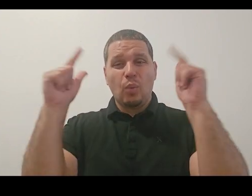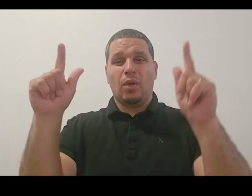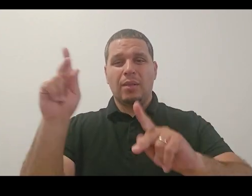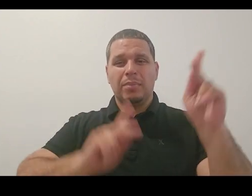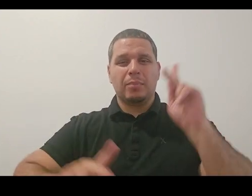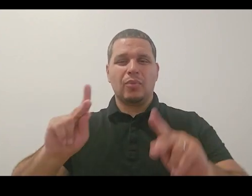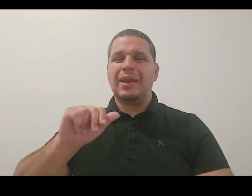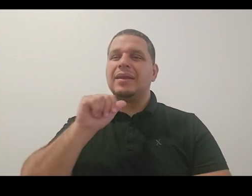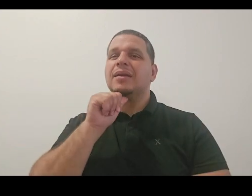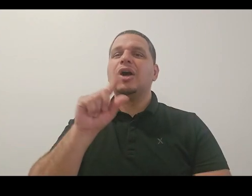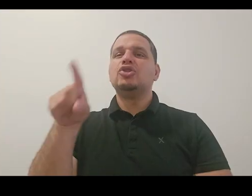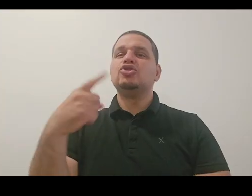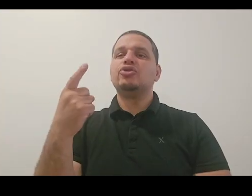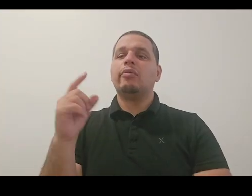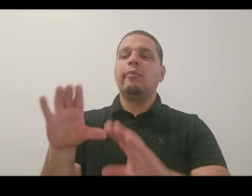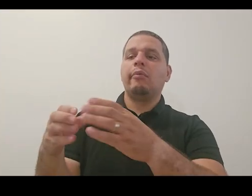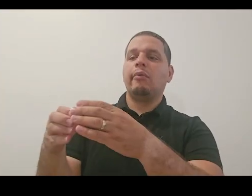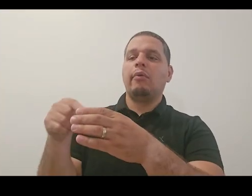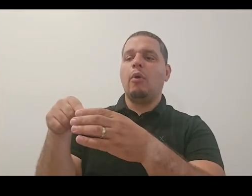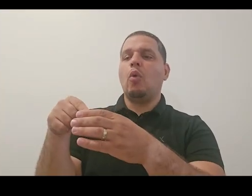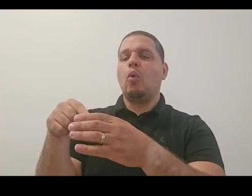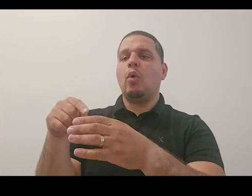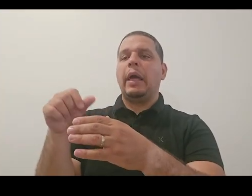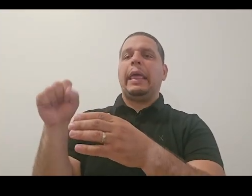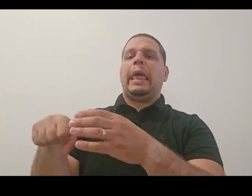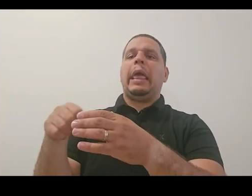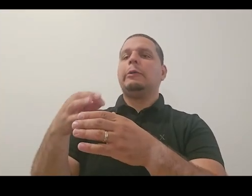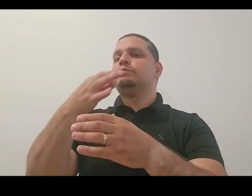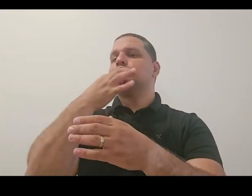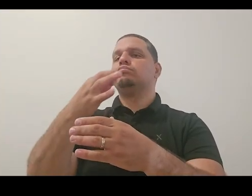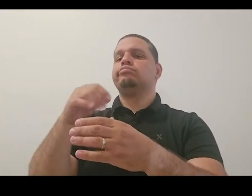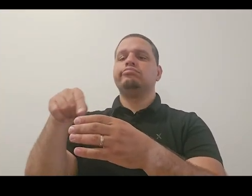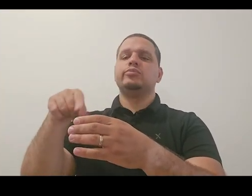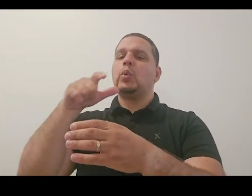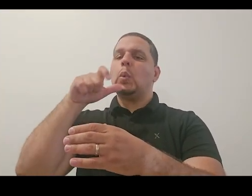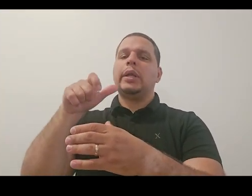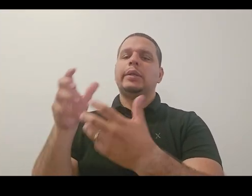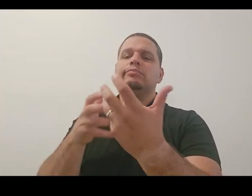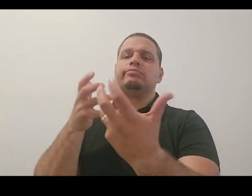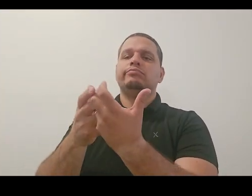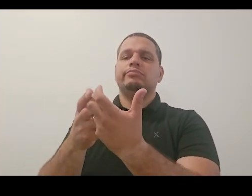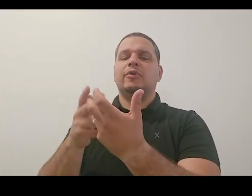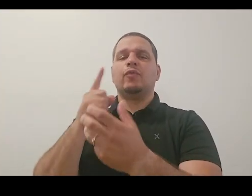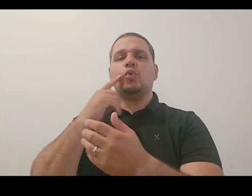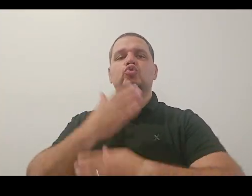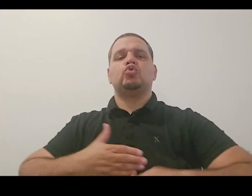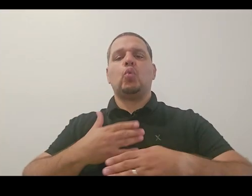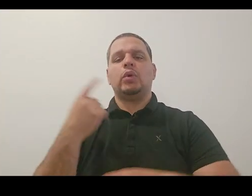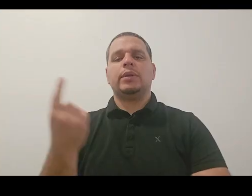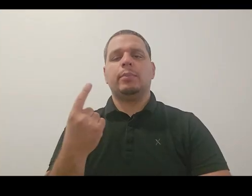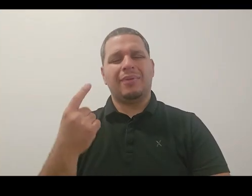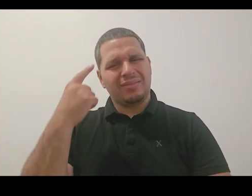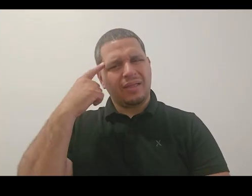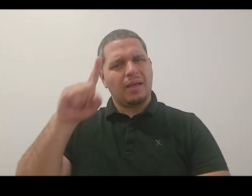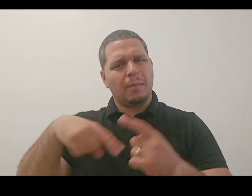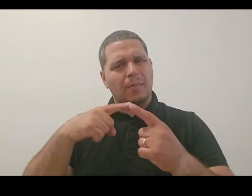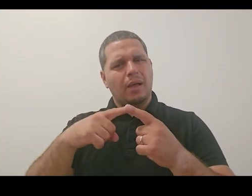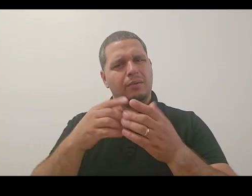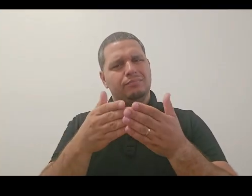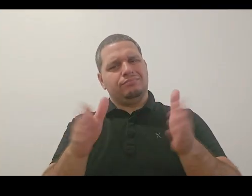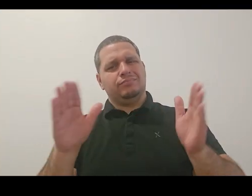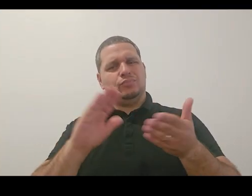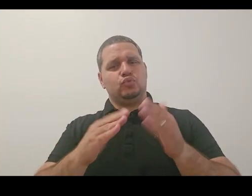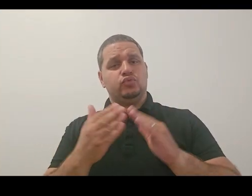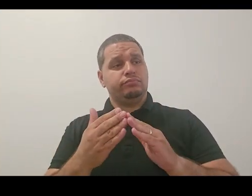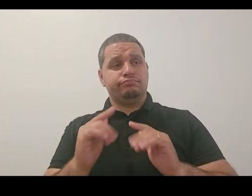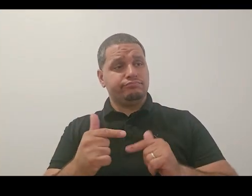everybody, not just a small group of people that may be able to enjoy something. And